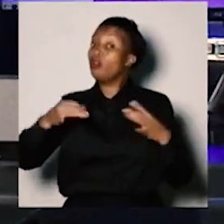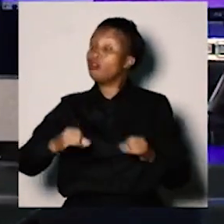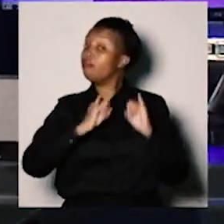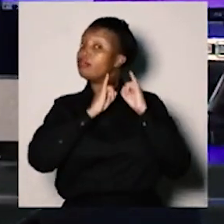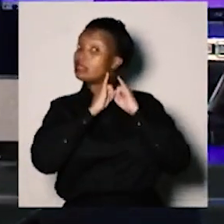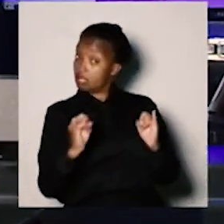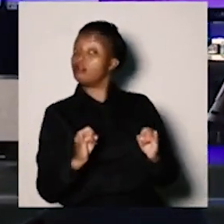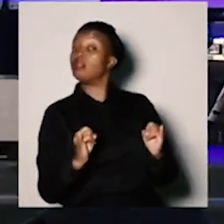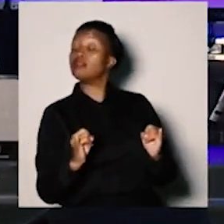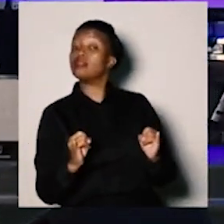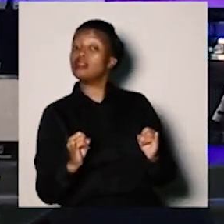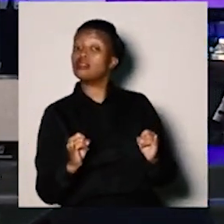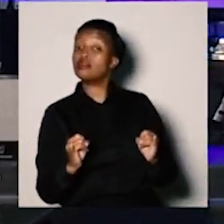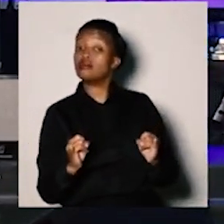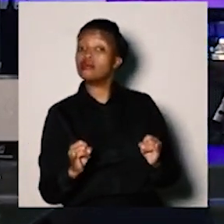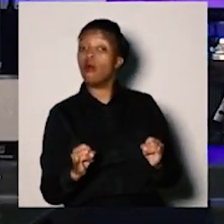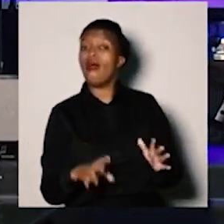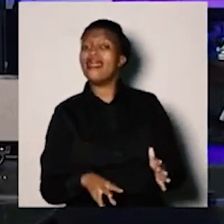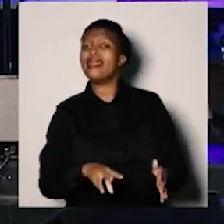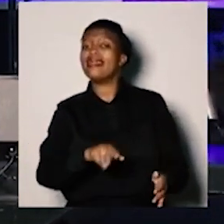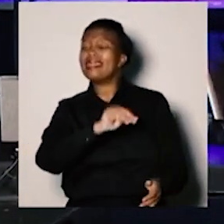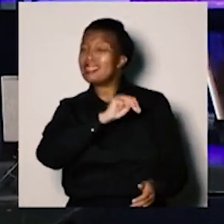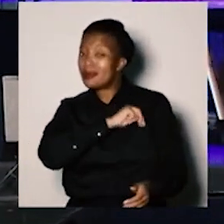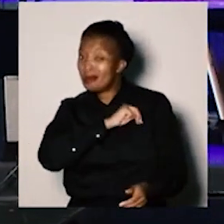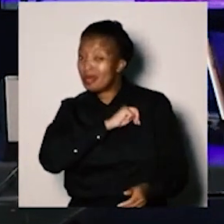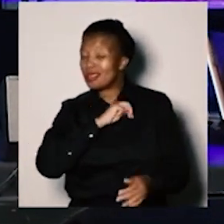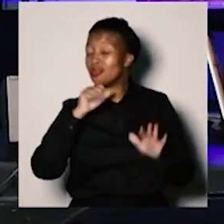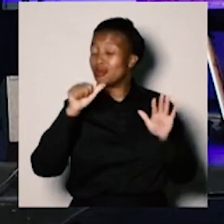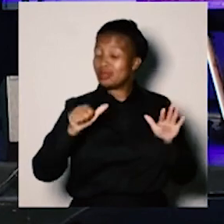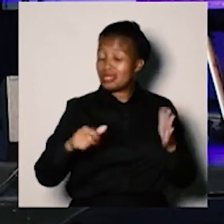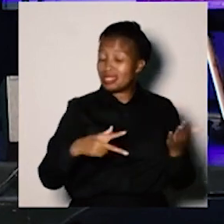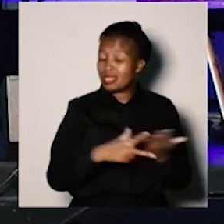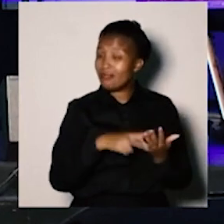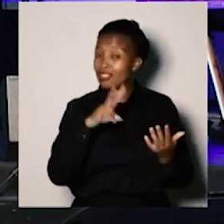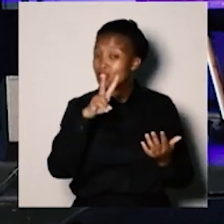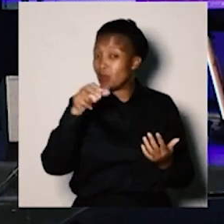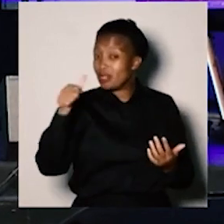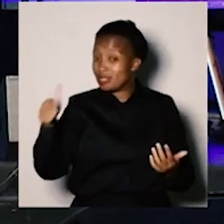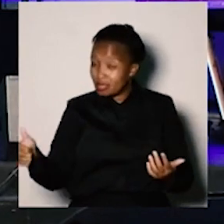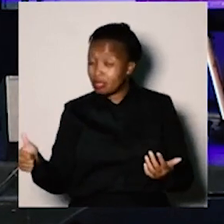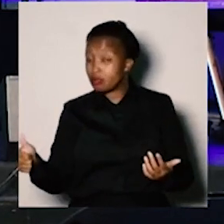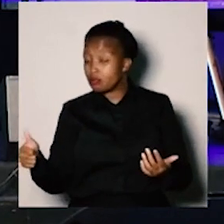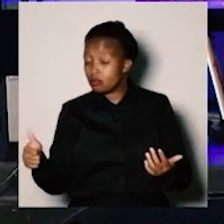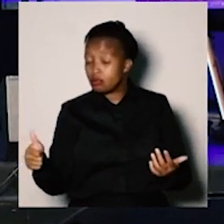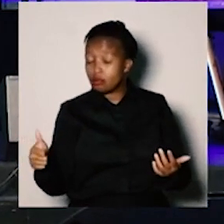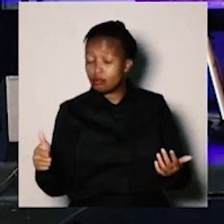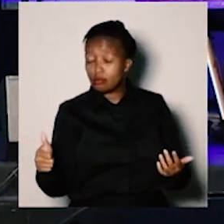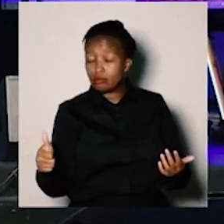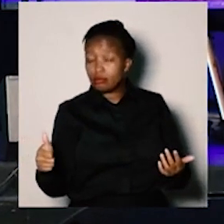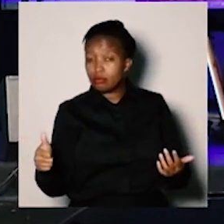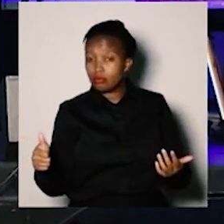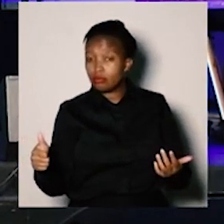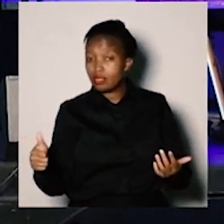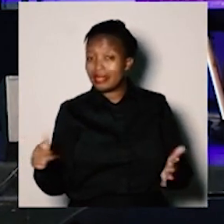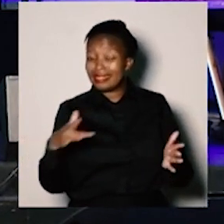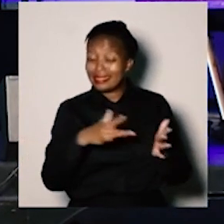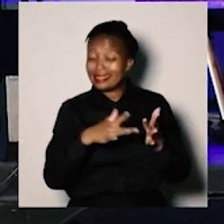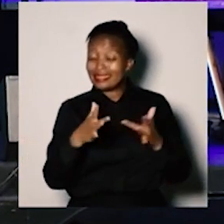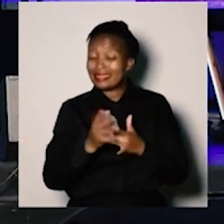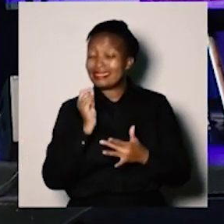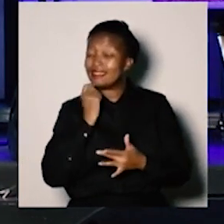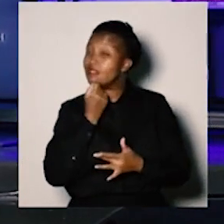seriousness. Because in Matthew chapter 16, verse 26, which is the verse we're going to work with, Jesus